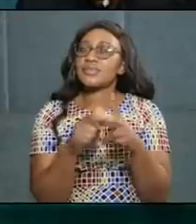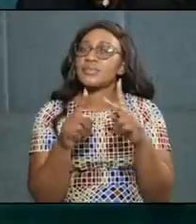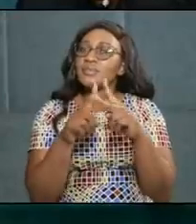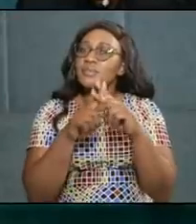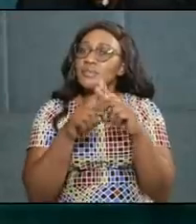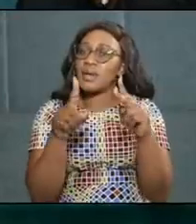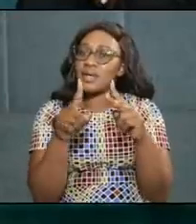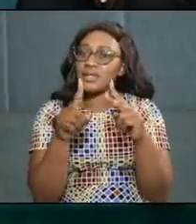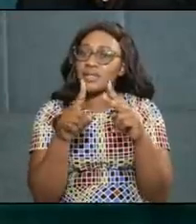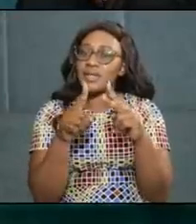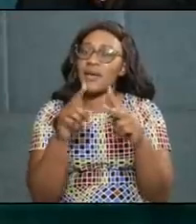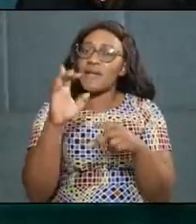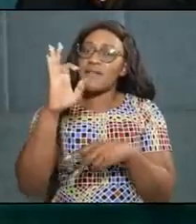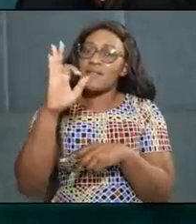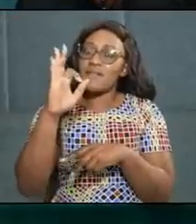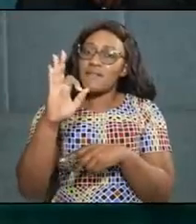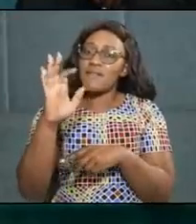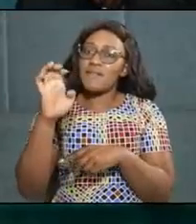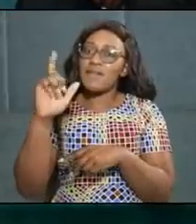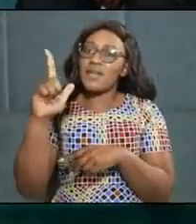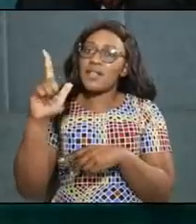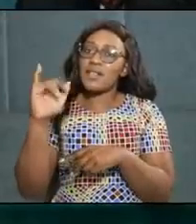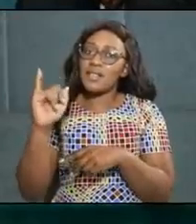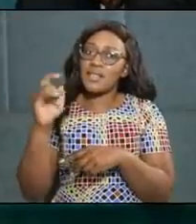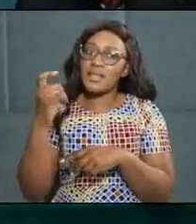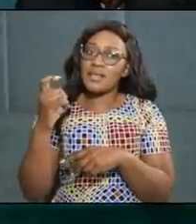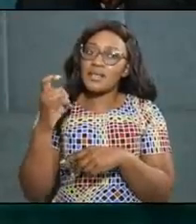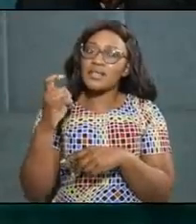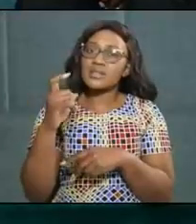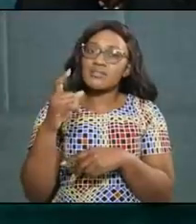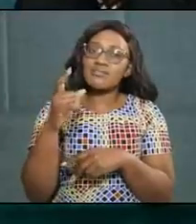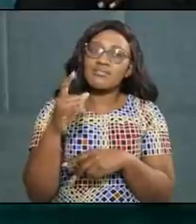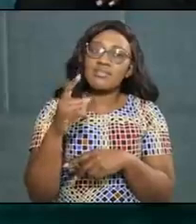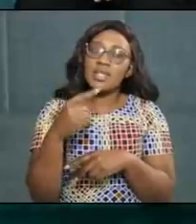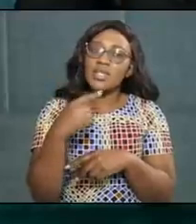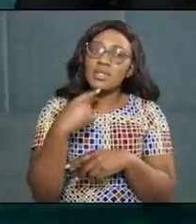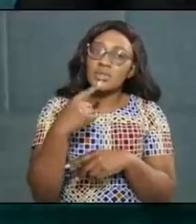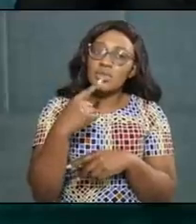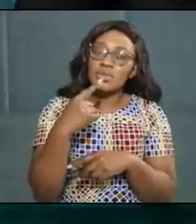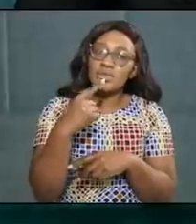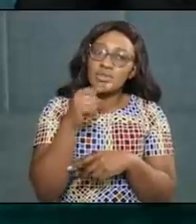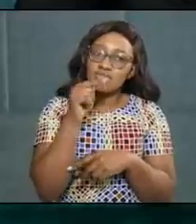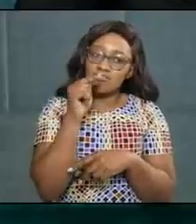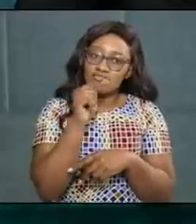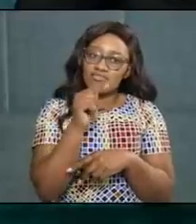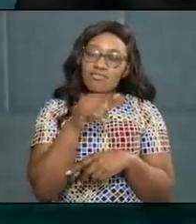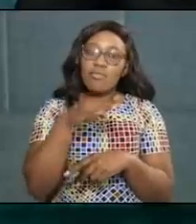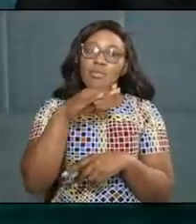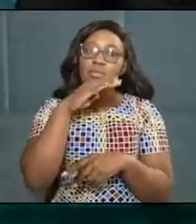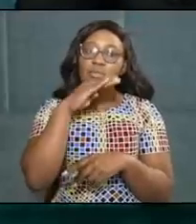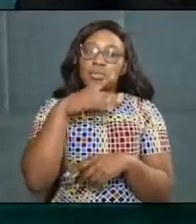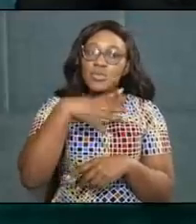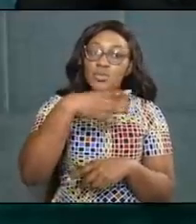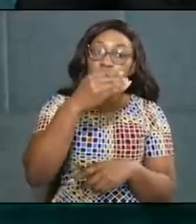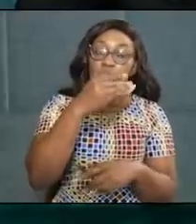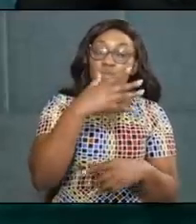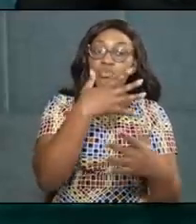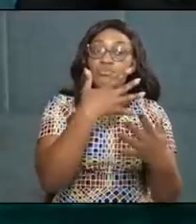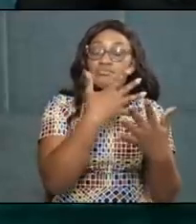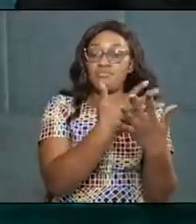But Felix put Paul in prison. Sad. Yes, because while